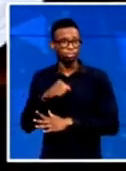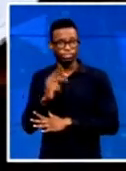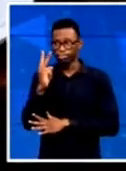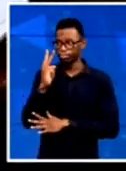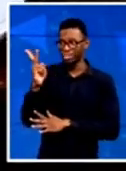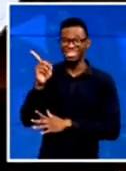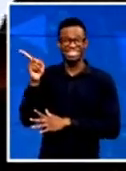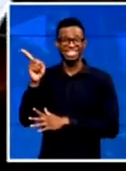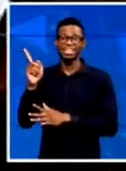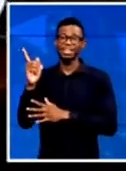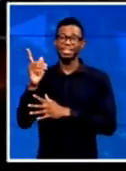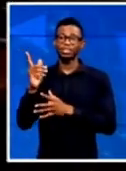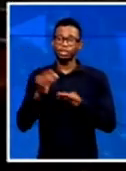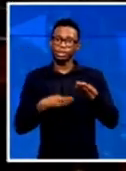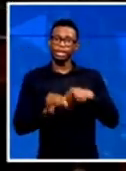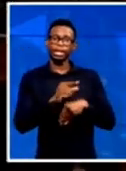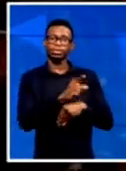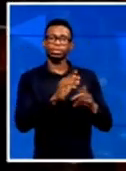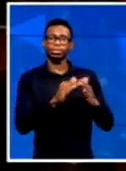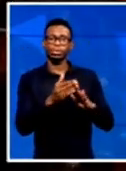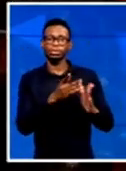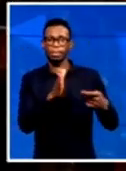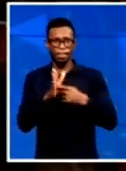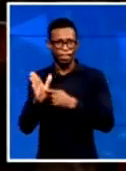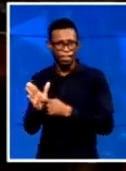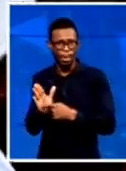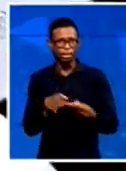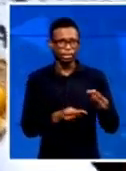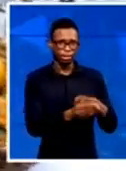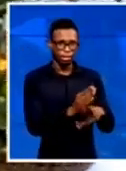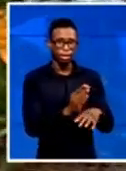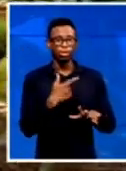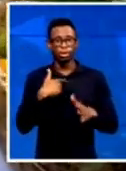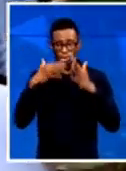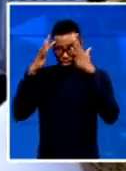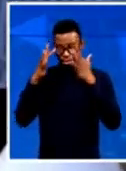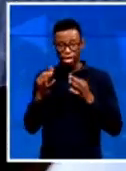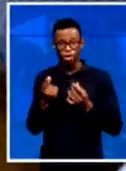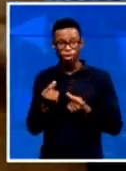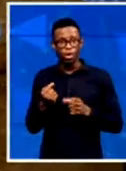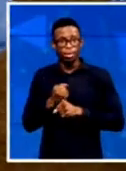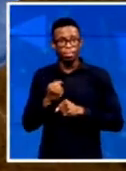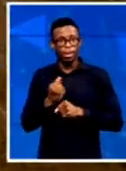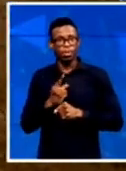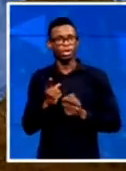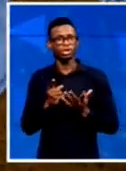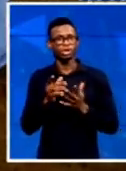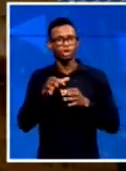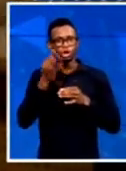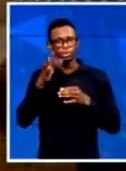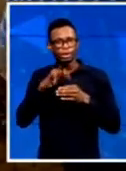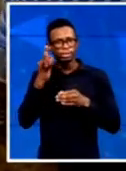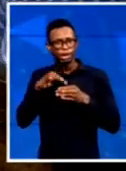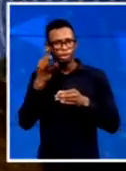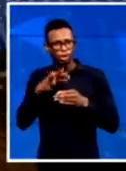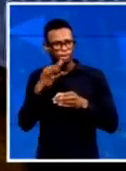the. So now what we decided to do was we come up with actually products. So these are the chips that we make. So these are savory. And these are banana